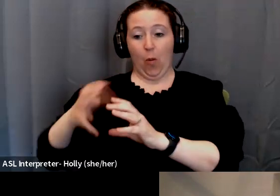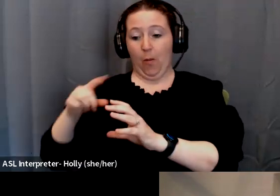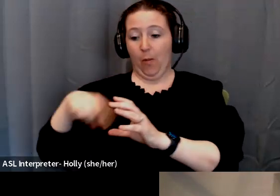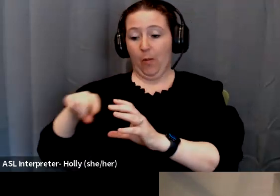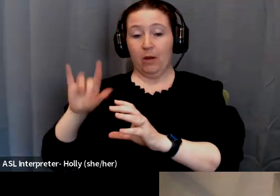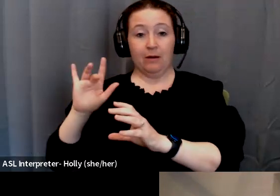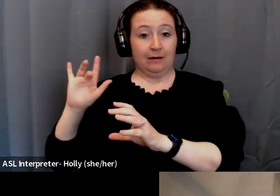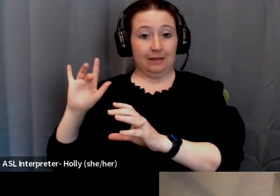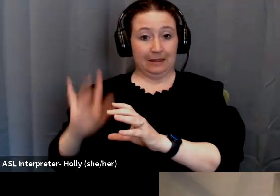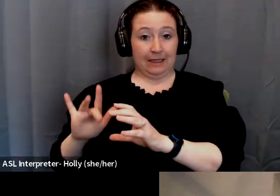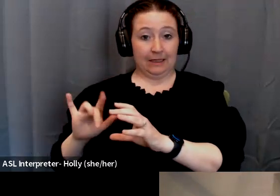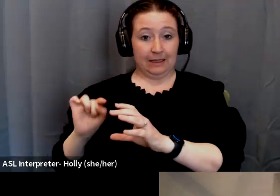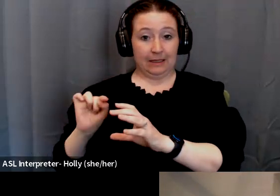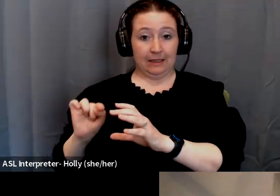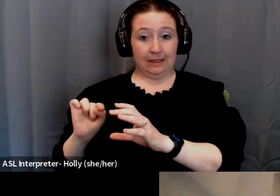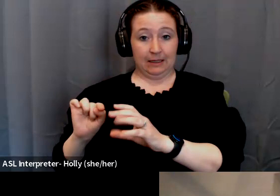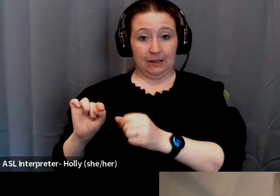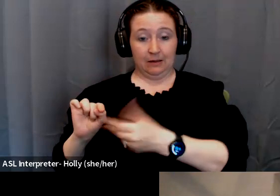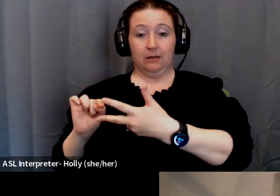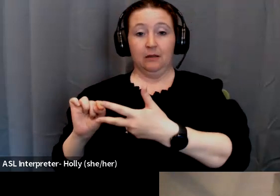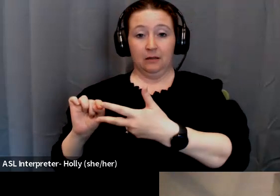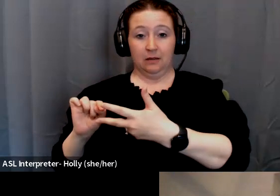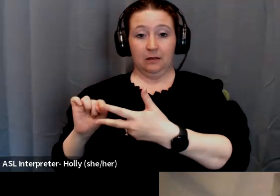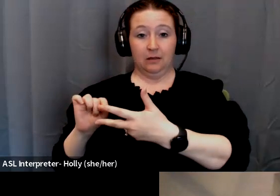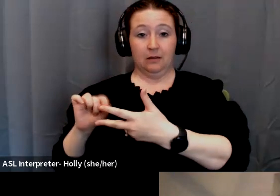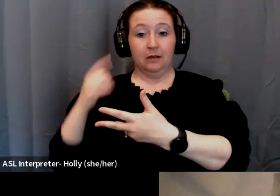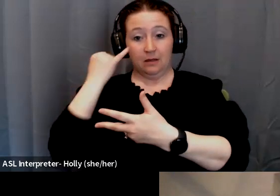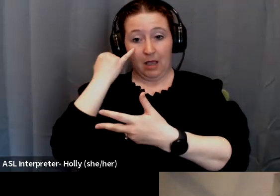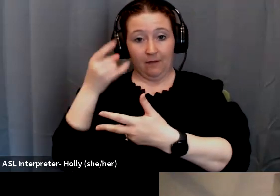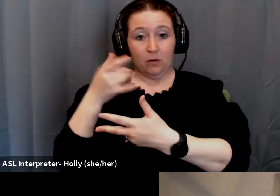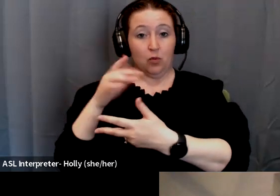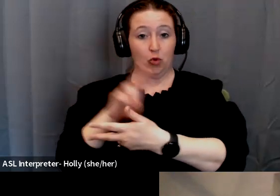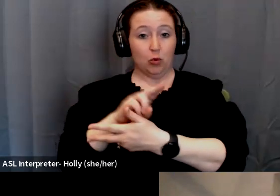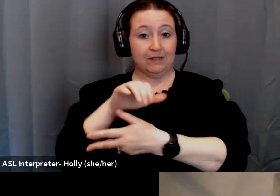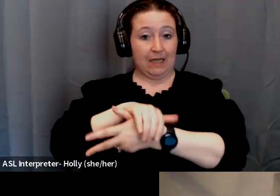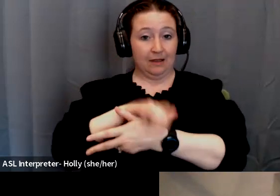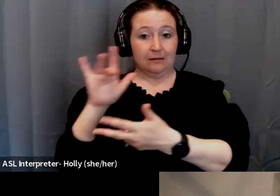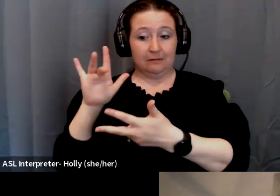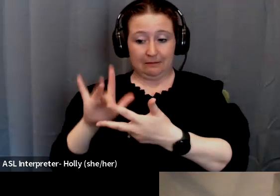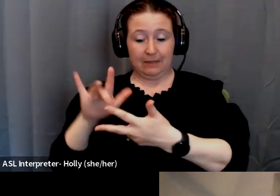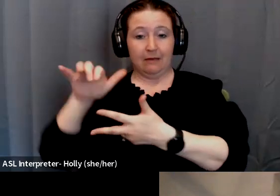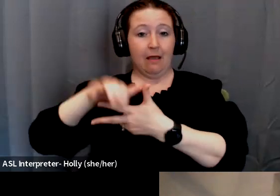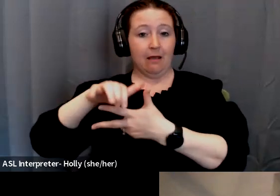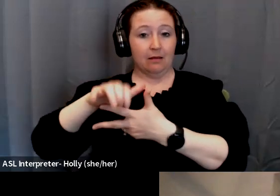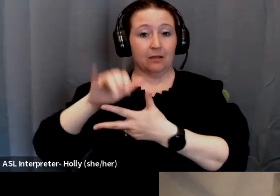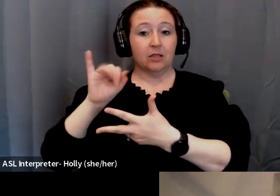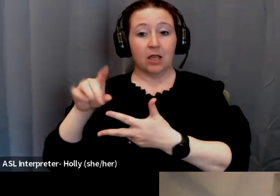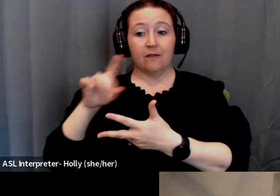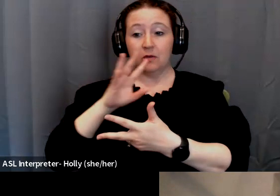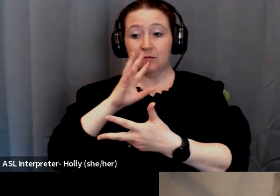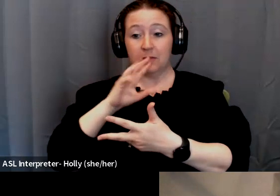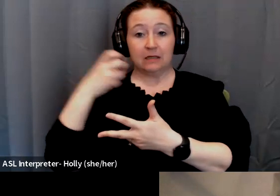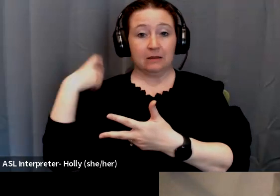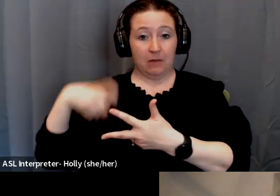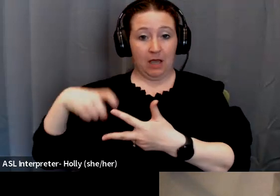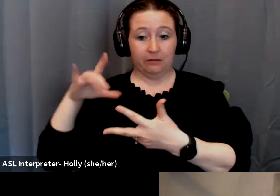that globe, if you are an English speaker, choose English. If you are a native Spanish